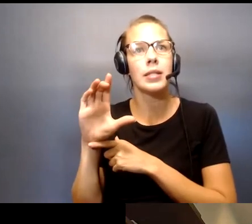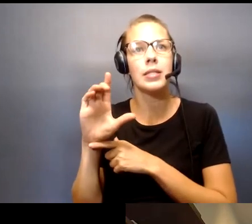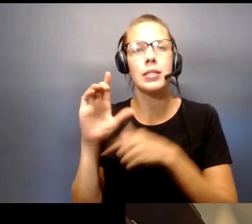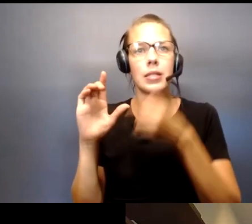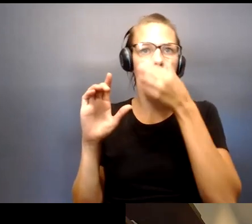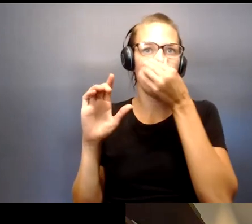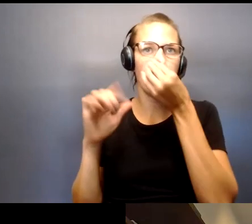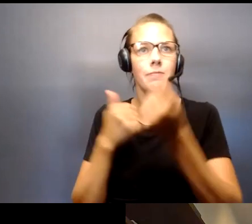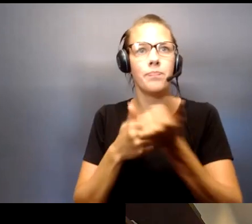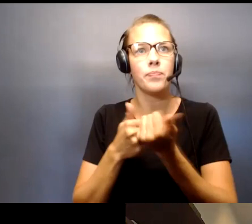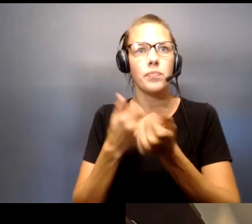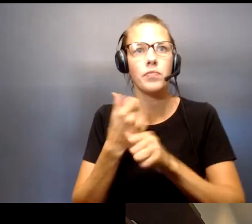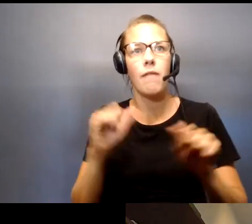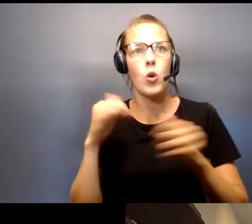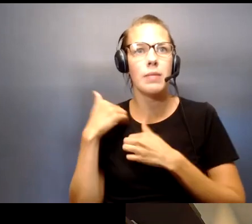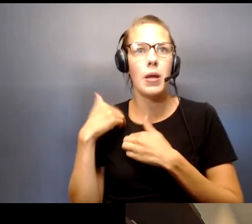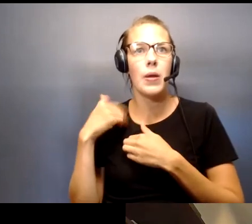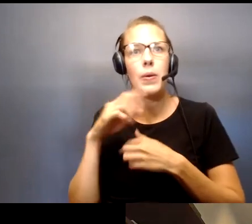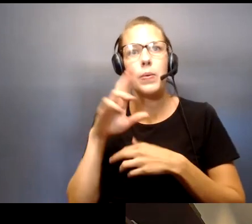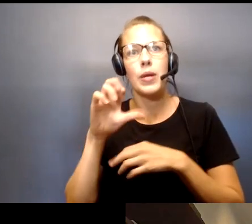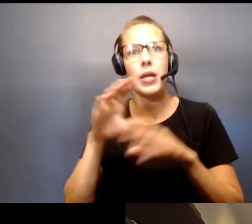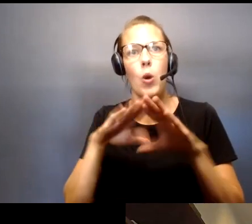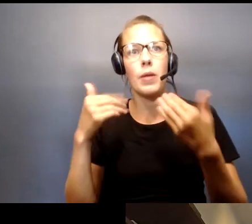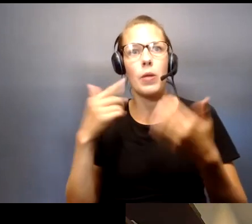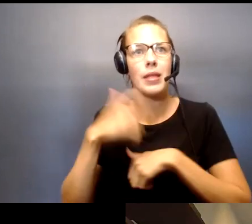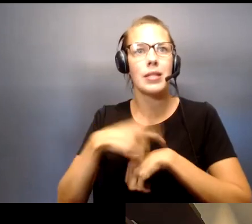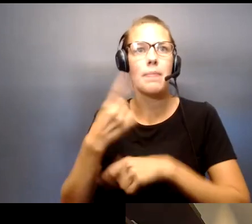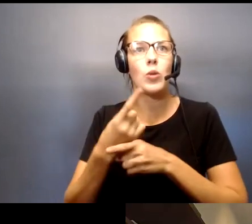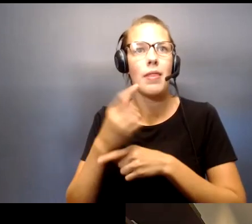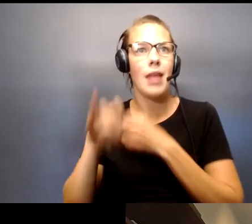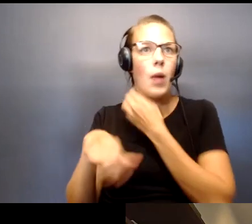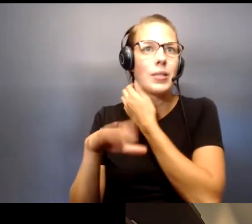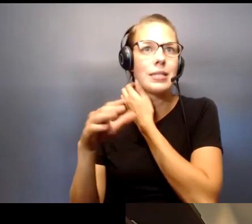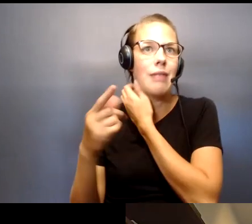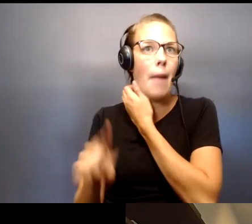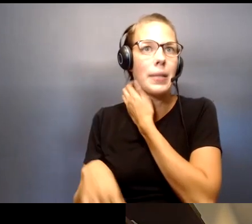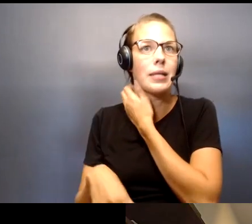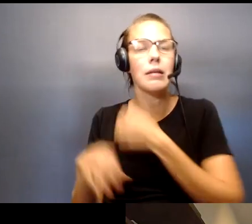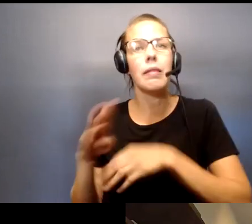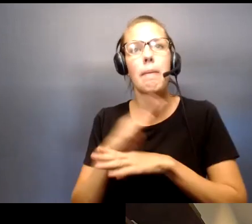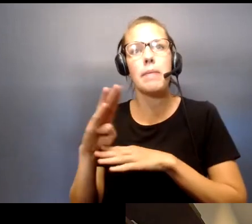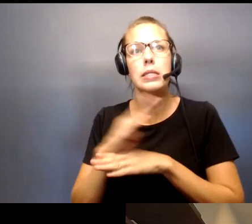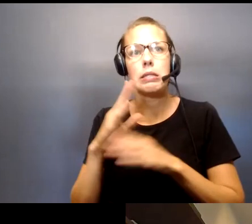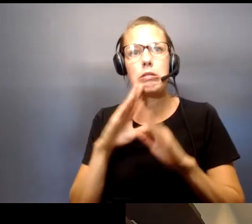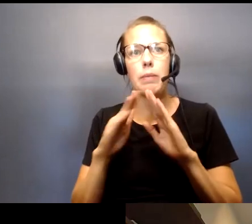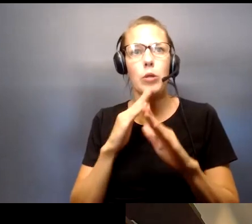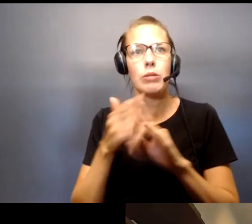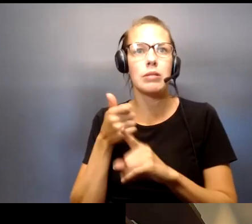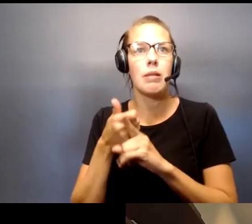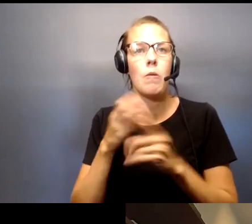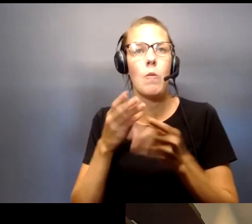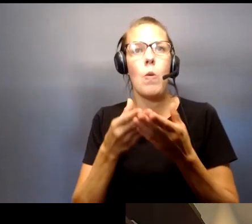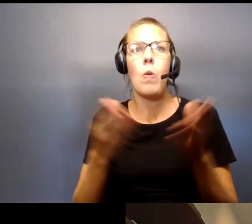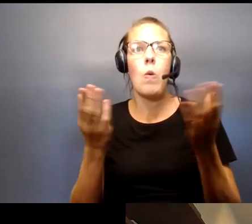a safe and responsible reopening when the time was right. That was happening. The business community has been, at an